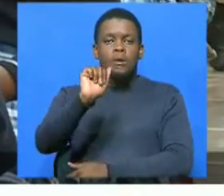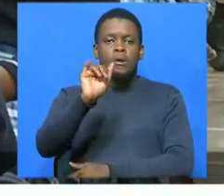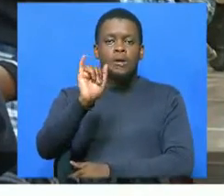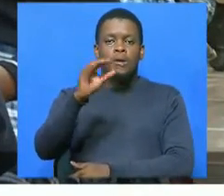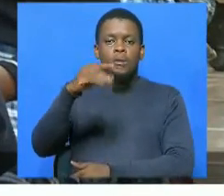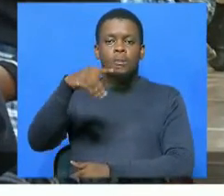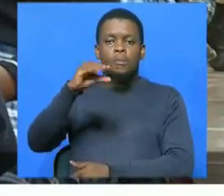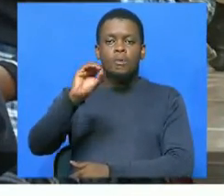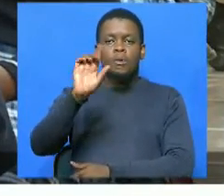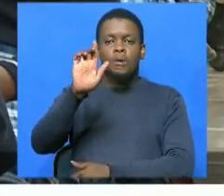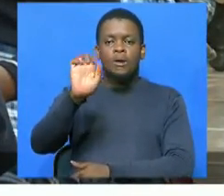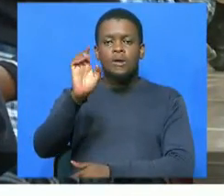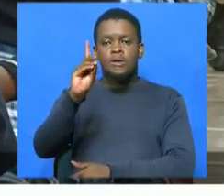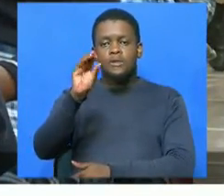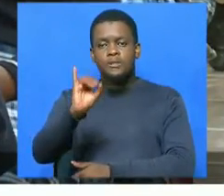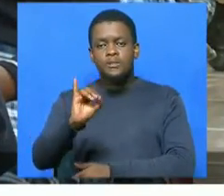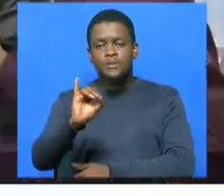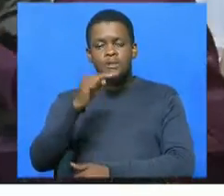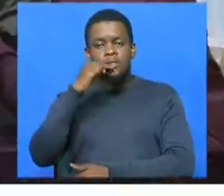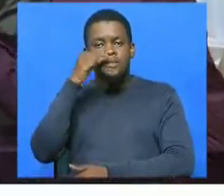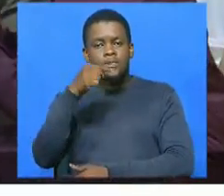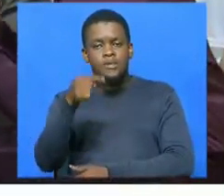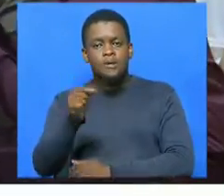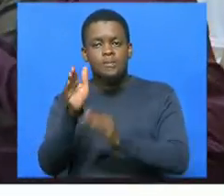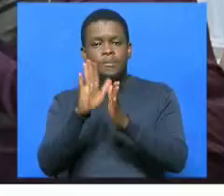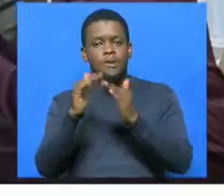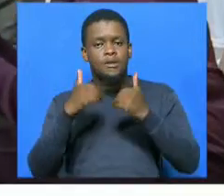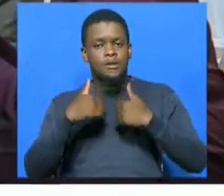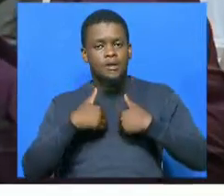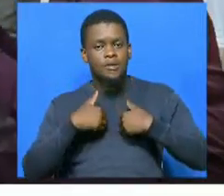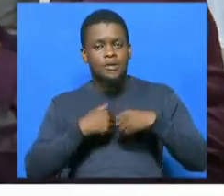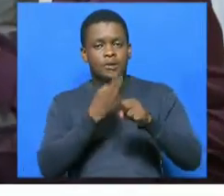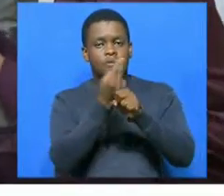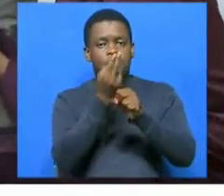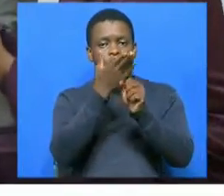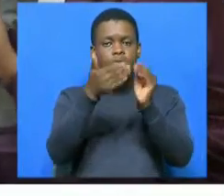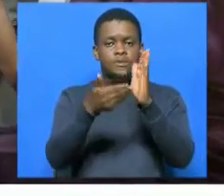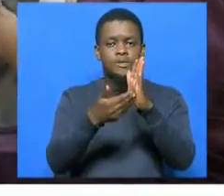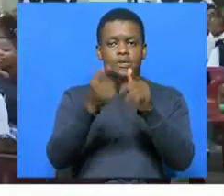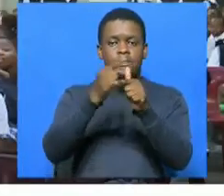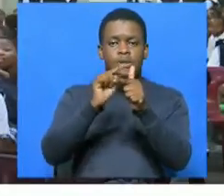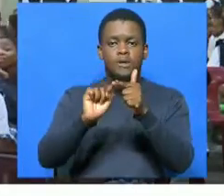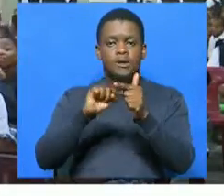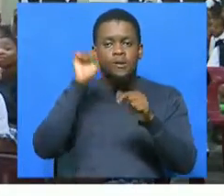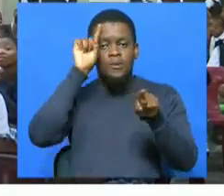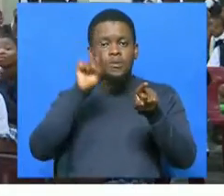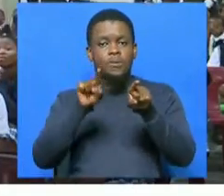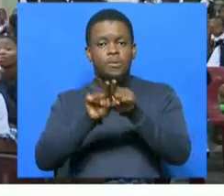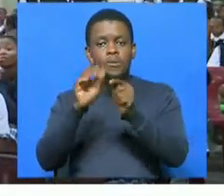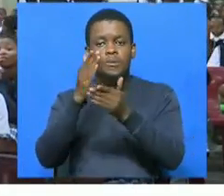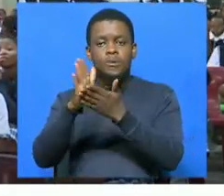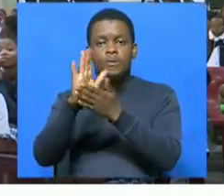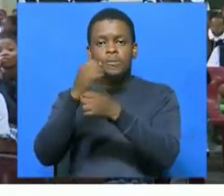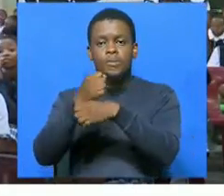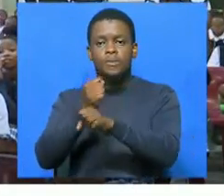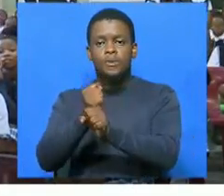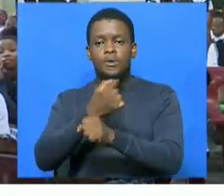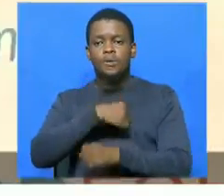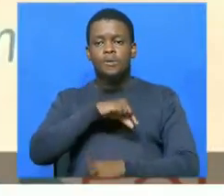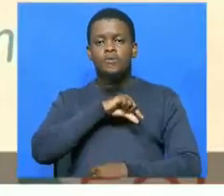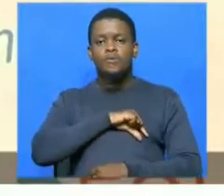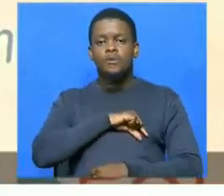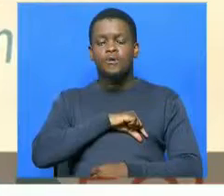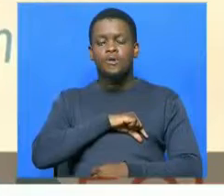views towards building the nation with values and respect for human life sanctity. He pointed out that they are committed to providing equal access to quality and